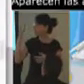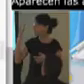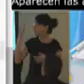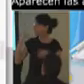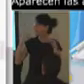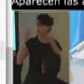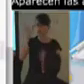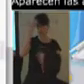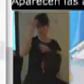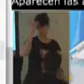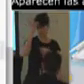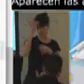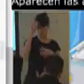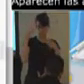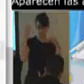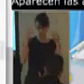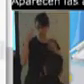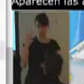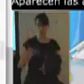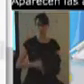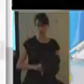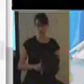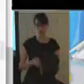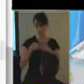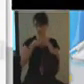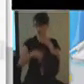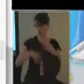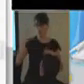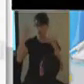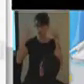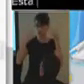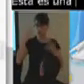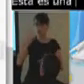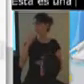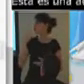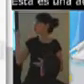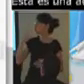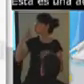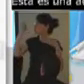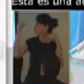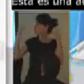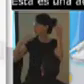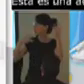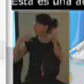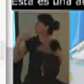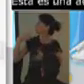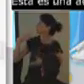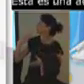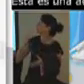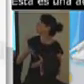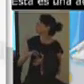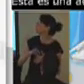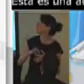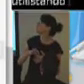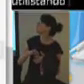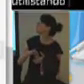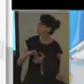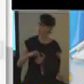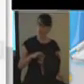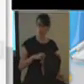the breakdown. Here we have an activity carried out using